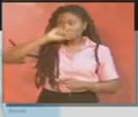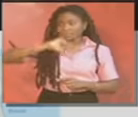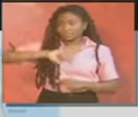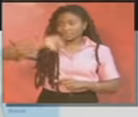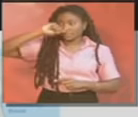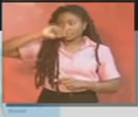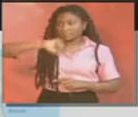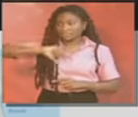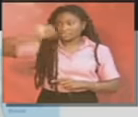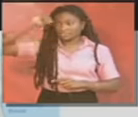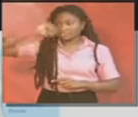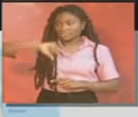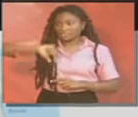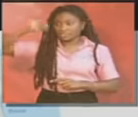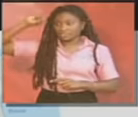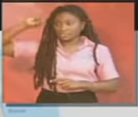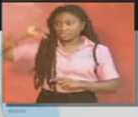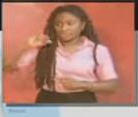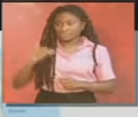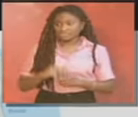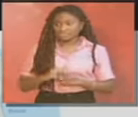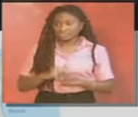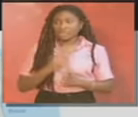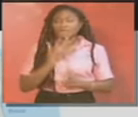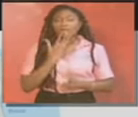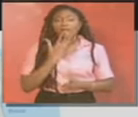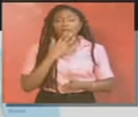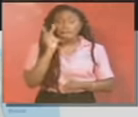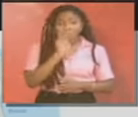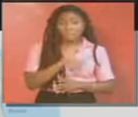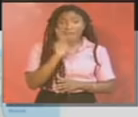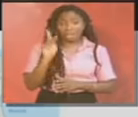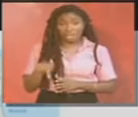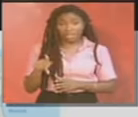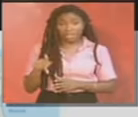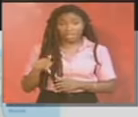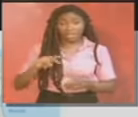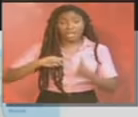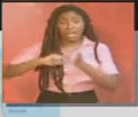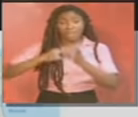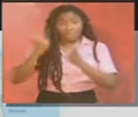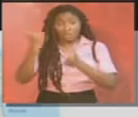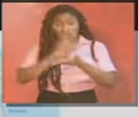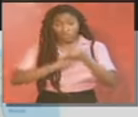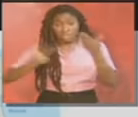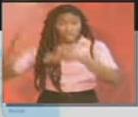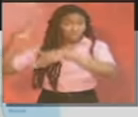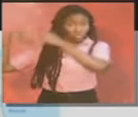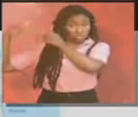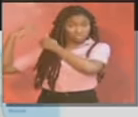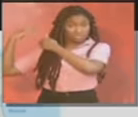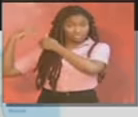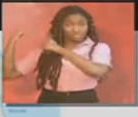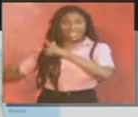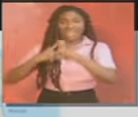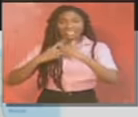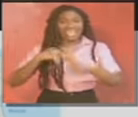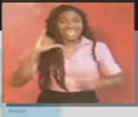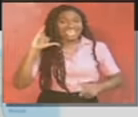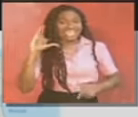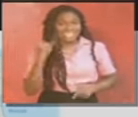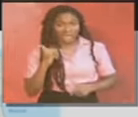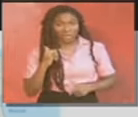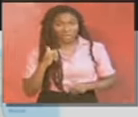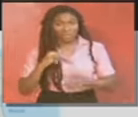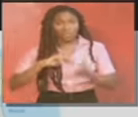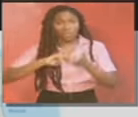of cases by county, the purple being a week before, and the yellow showing the current week